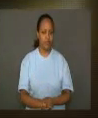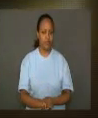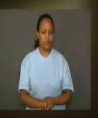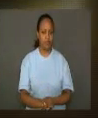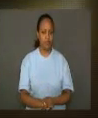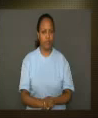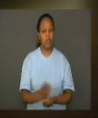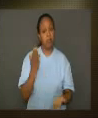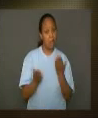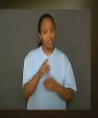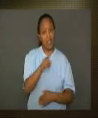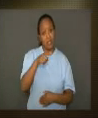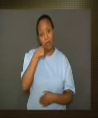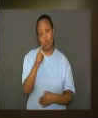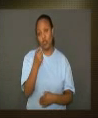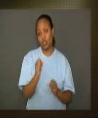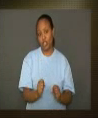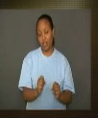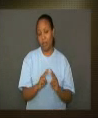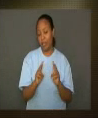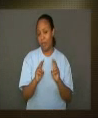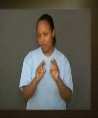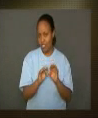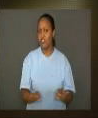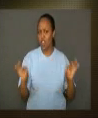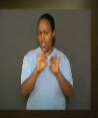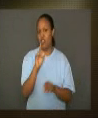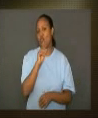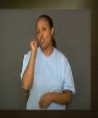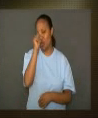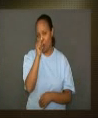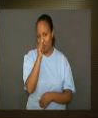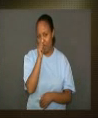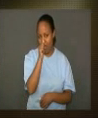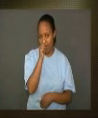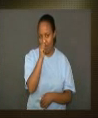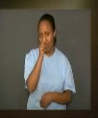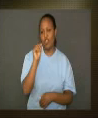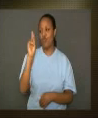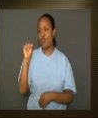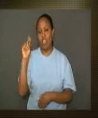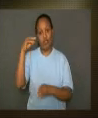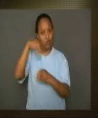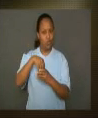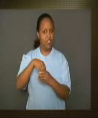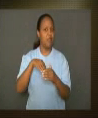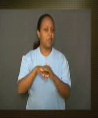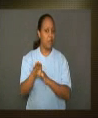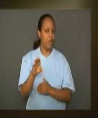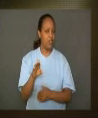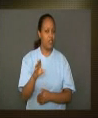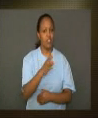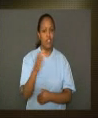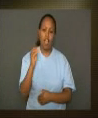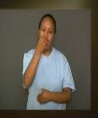Perhaps you said that it is important for Ethiopia to take part in the UN and